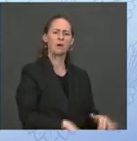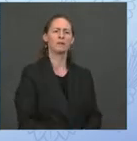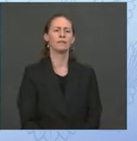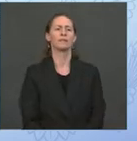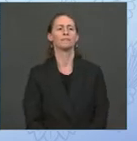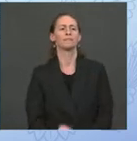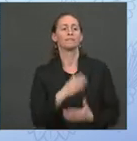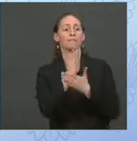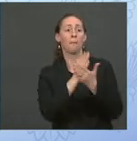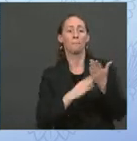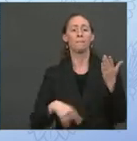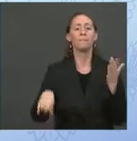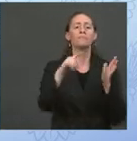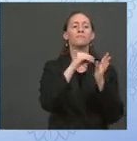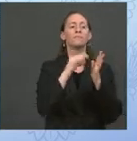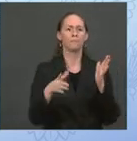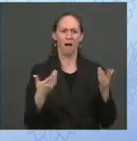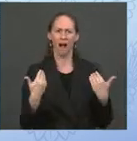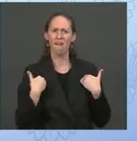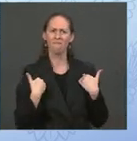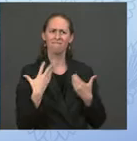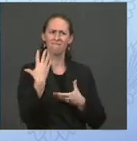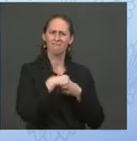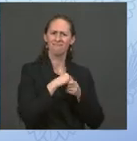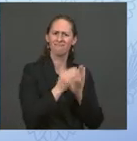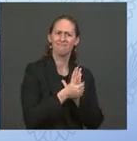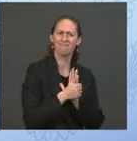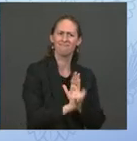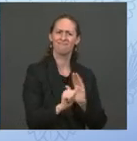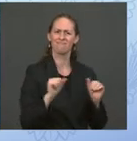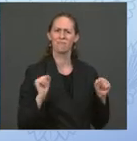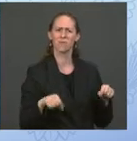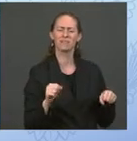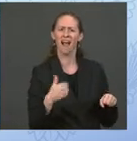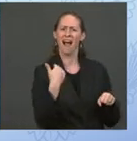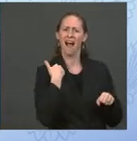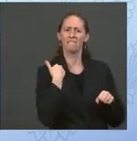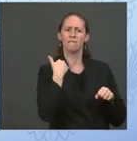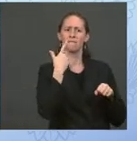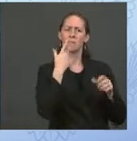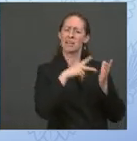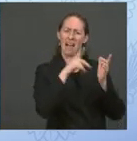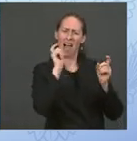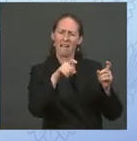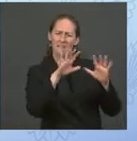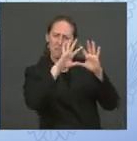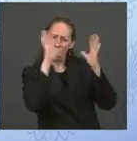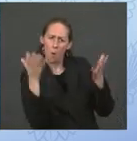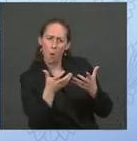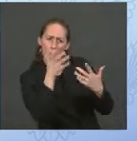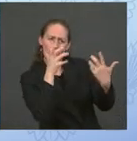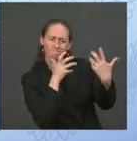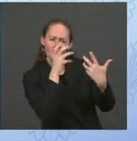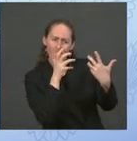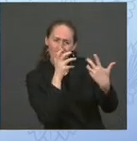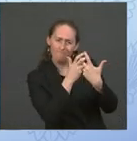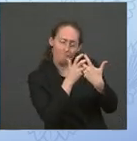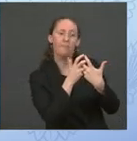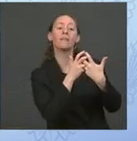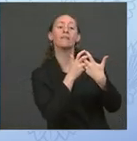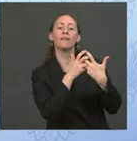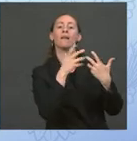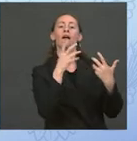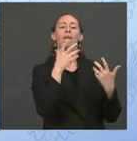the holistic needs they bring with them to the classroom every day. Your contributions to our children's